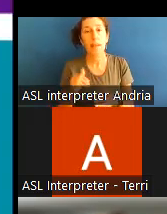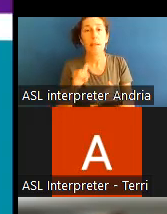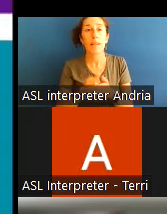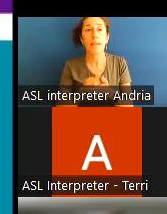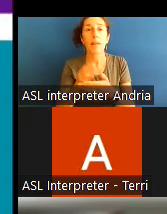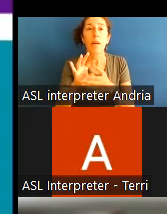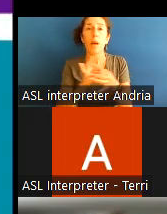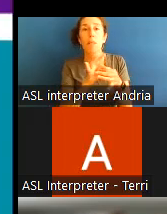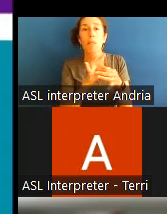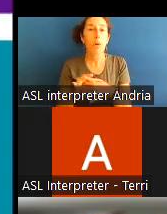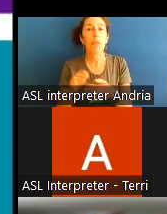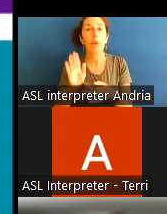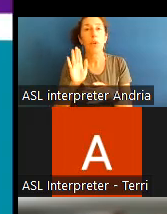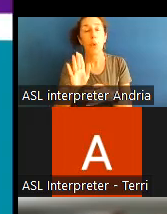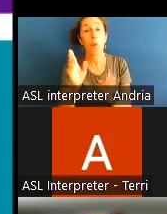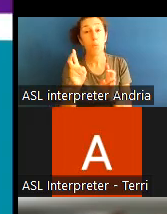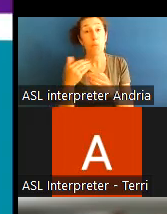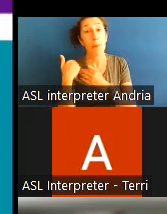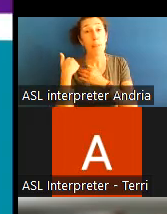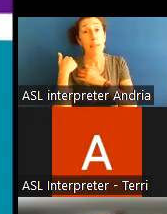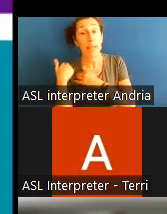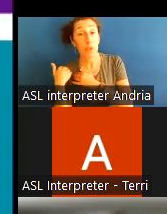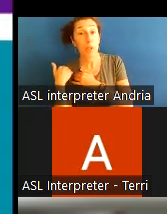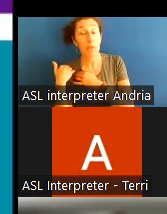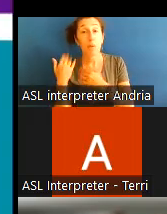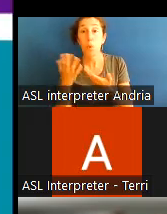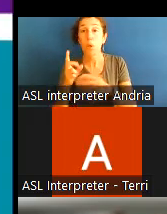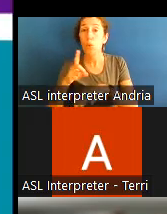Religion may tell us that it's a duty,